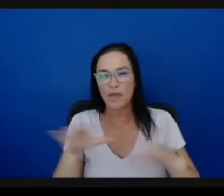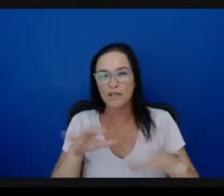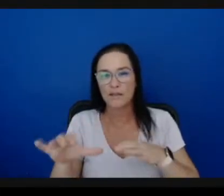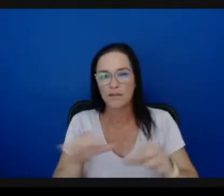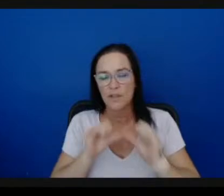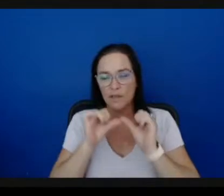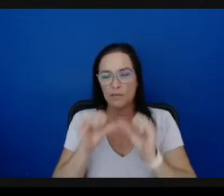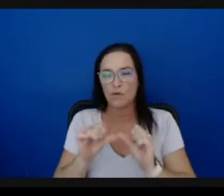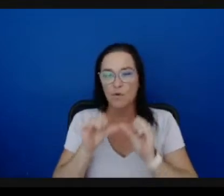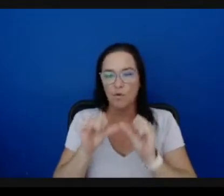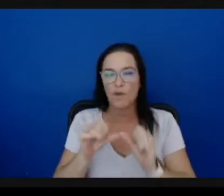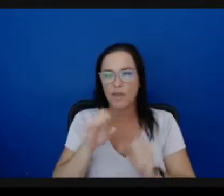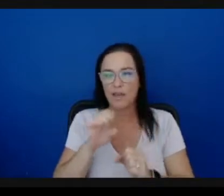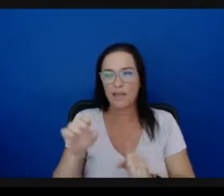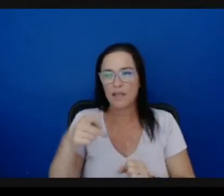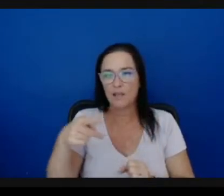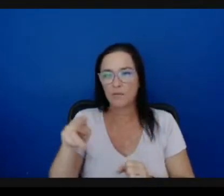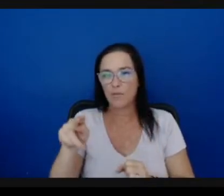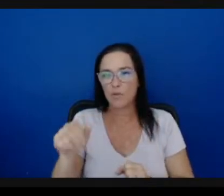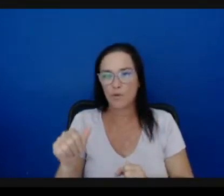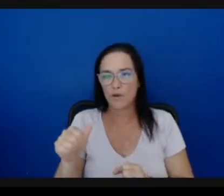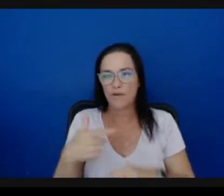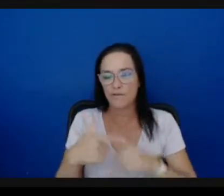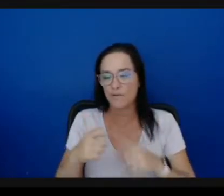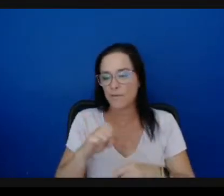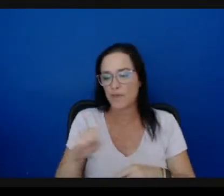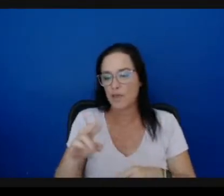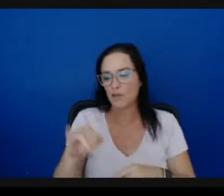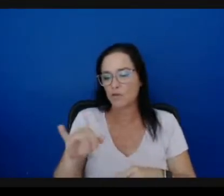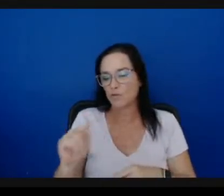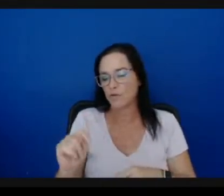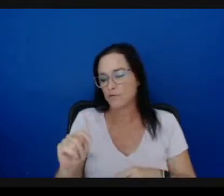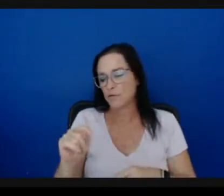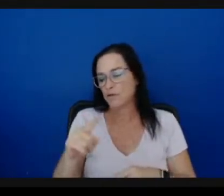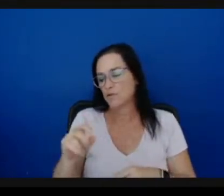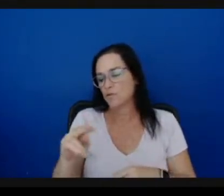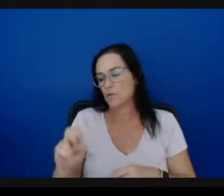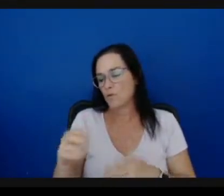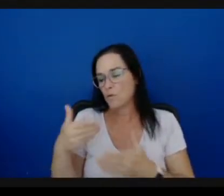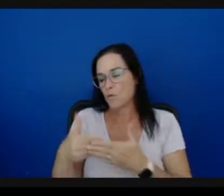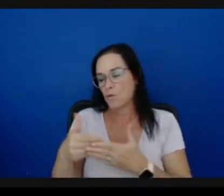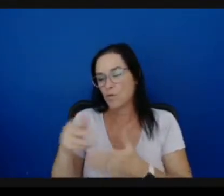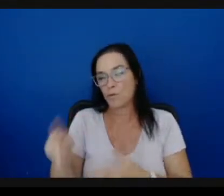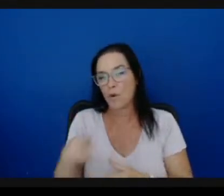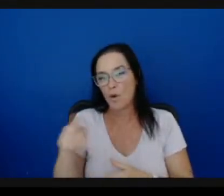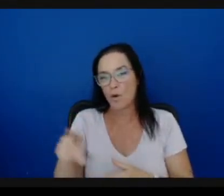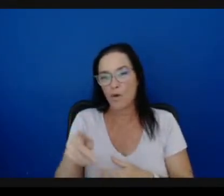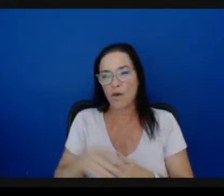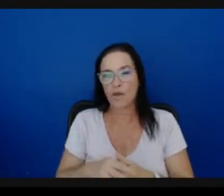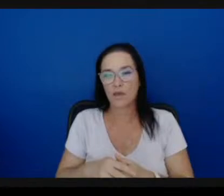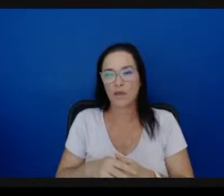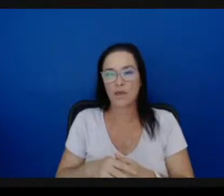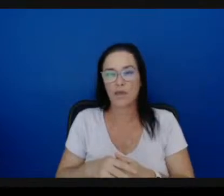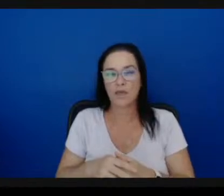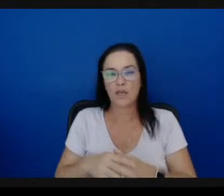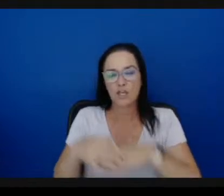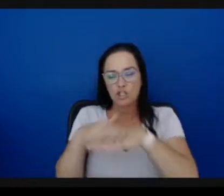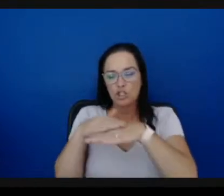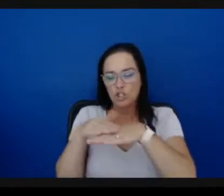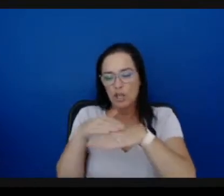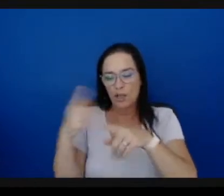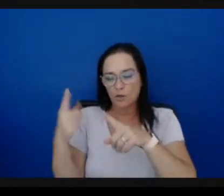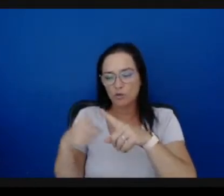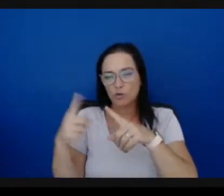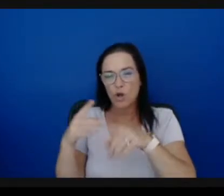in East Puna issued from the East Rift Zone near Pahoa. Tiny, sharp, shallow earthquakes at